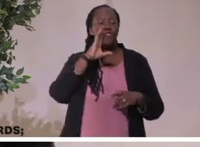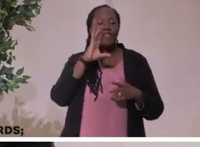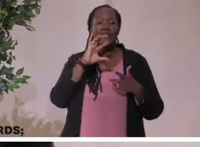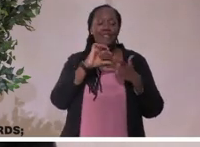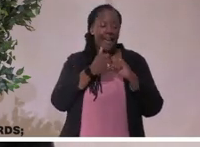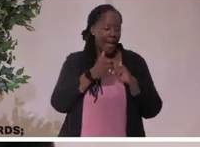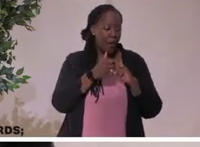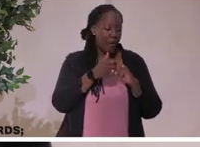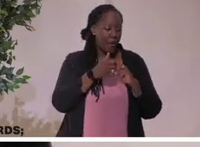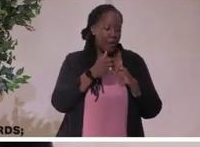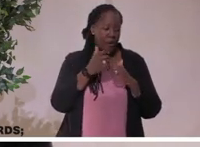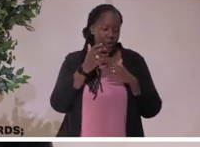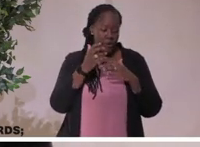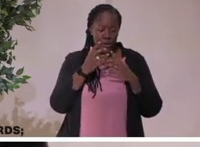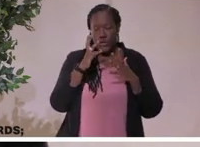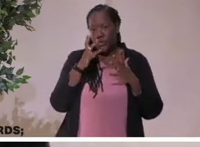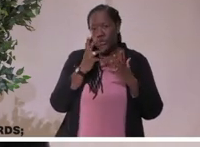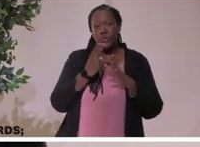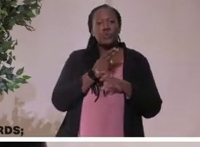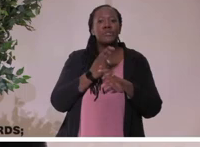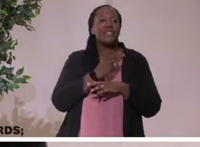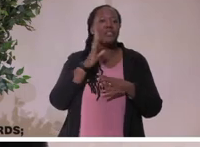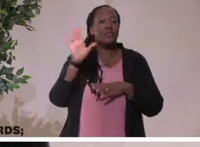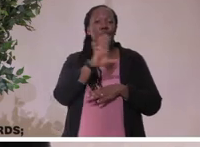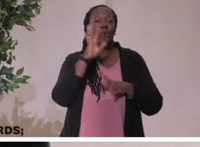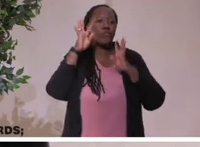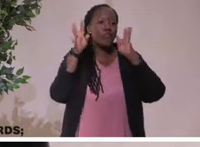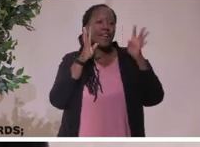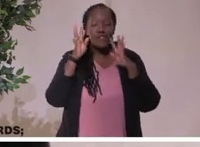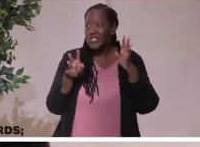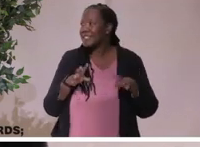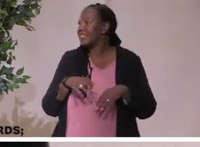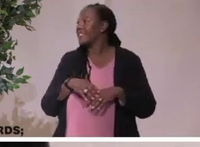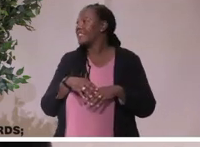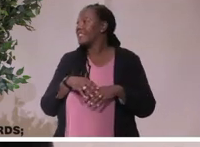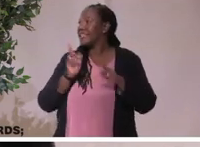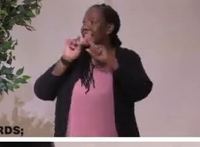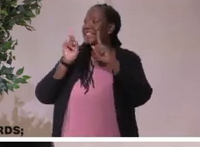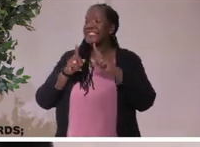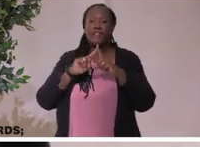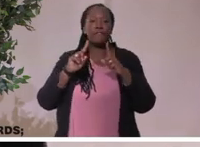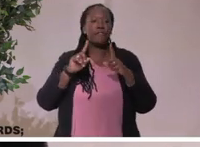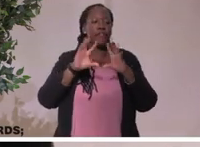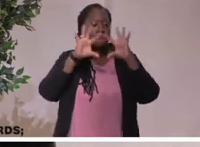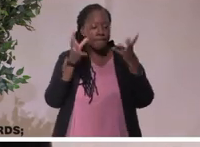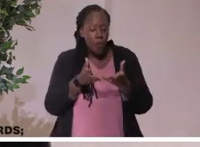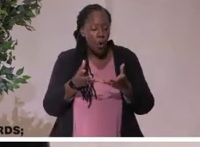how you are democratizing the beautiful creations in different form, in different